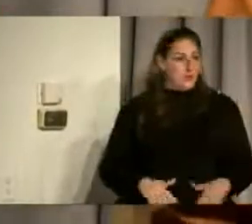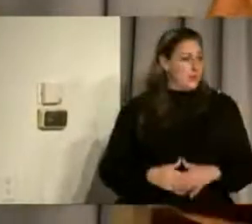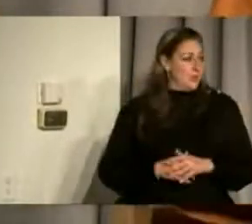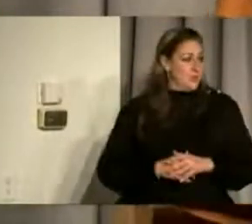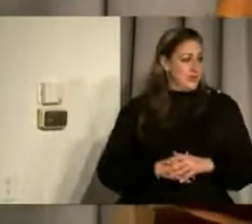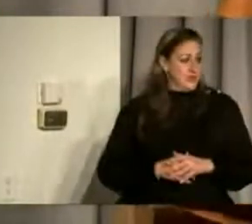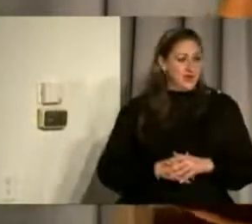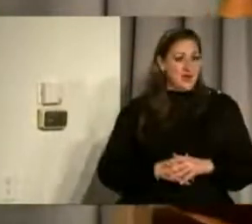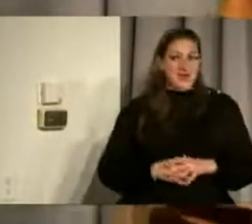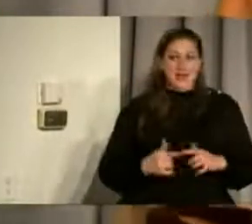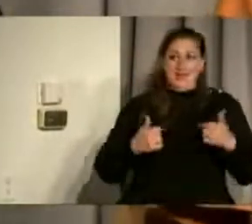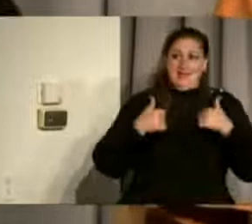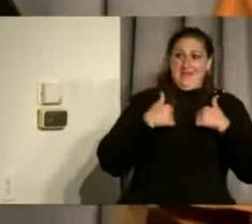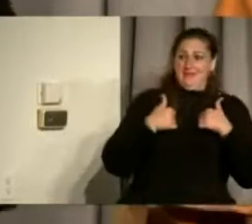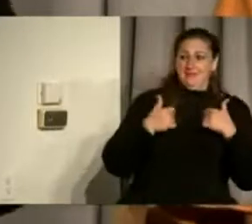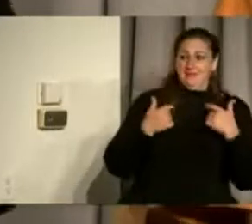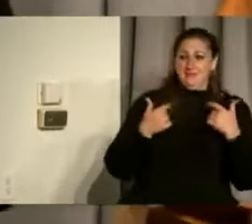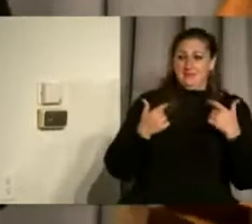That broke my heart.